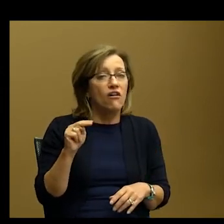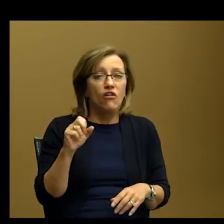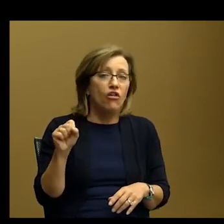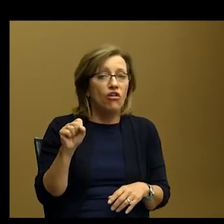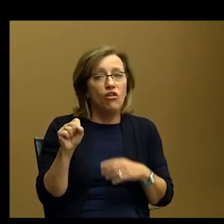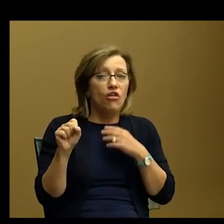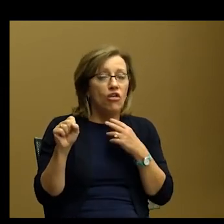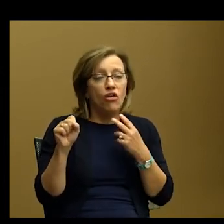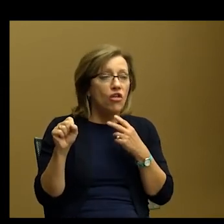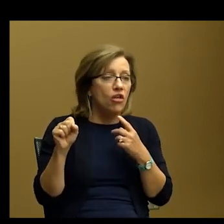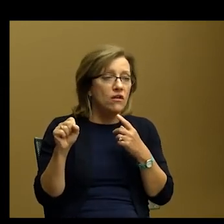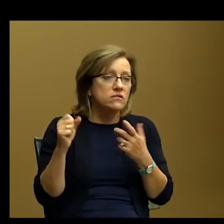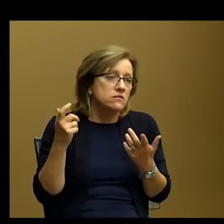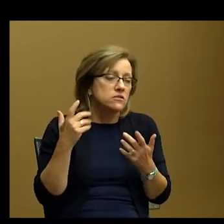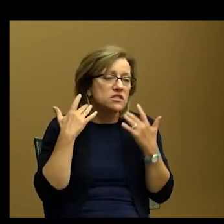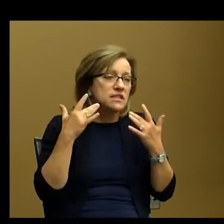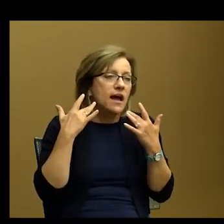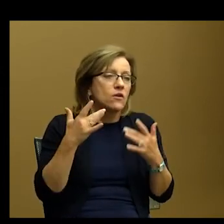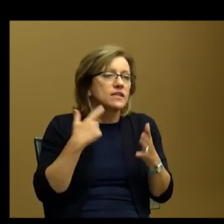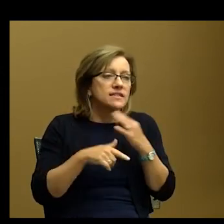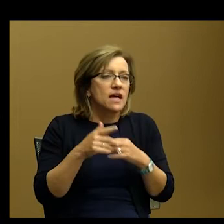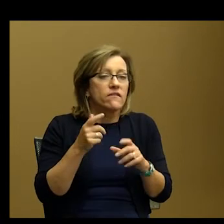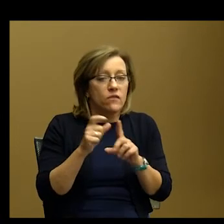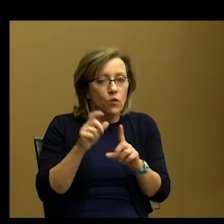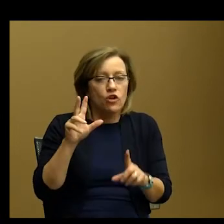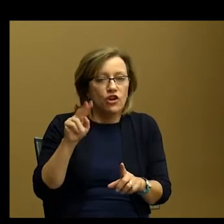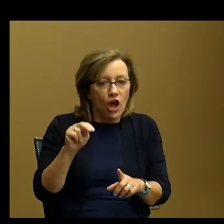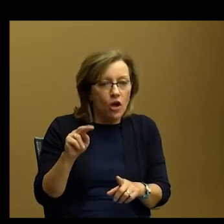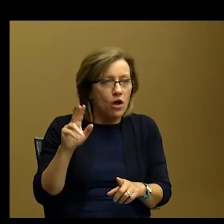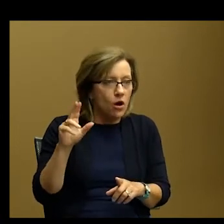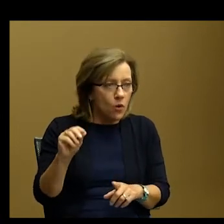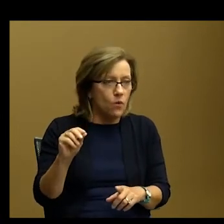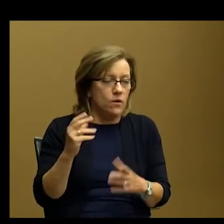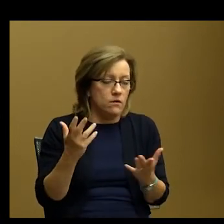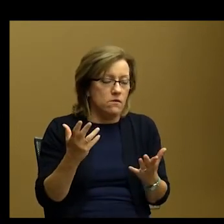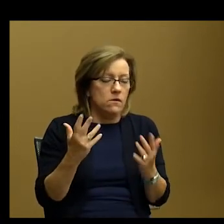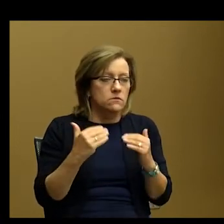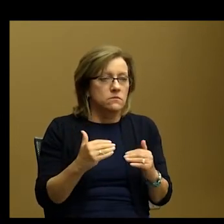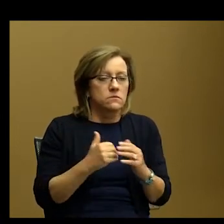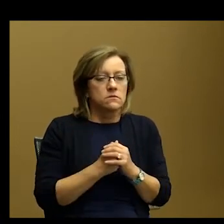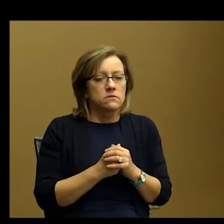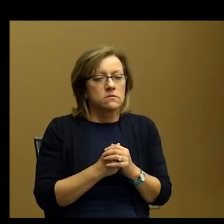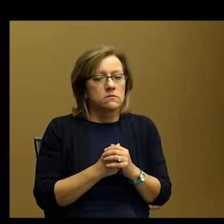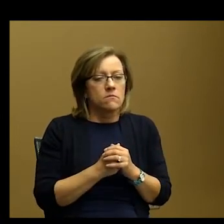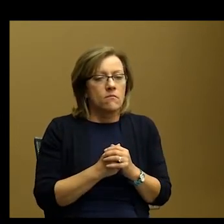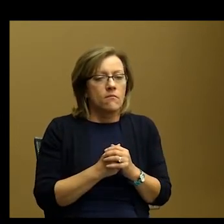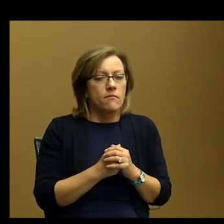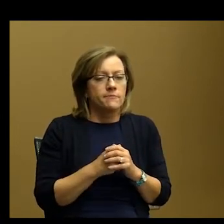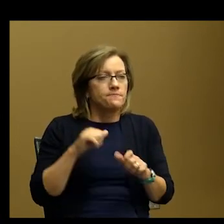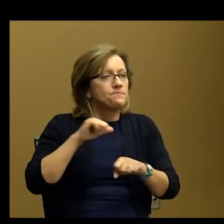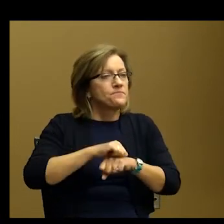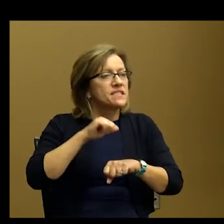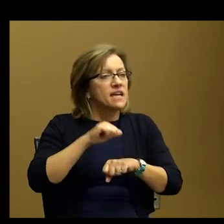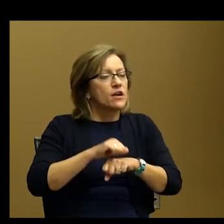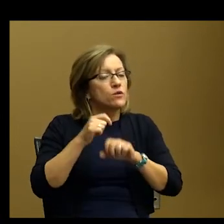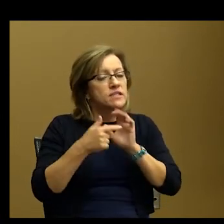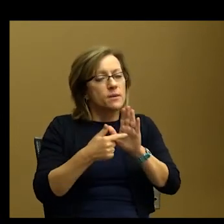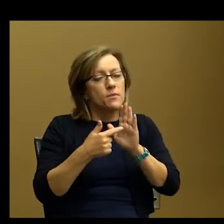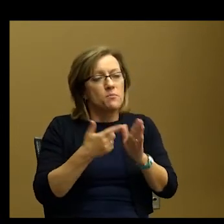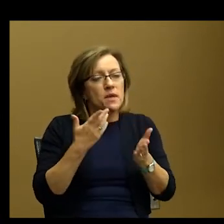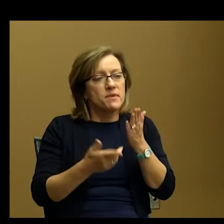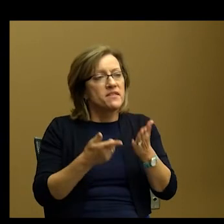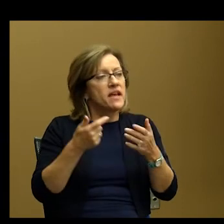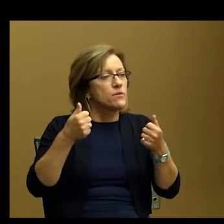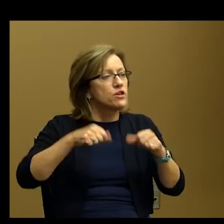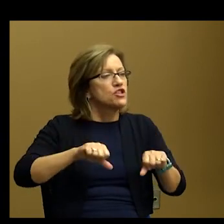they would use instead of no, those kind of things. Level 5 with the concrete symbols, they may reject